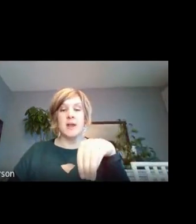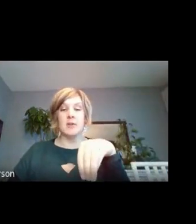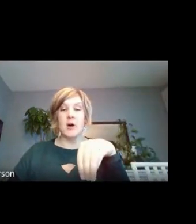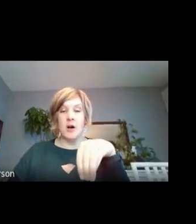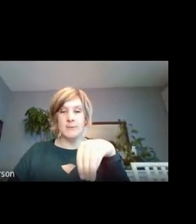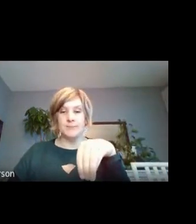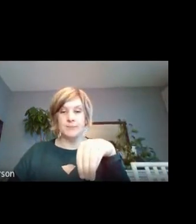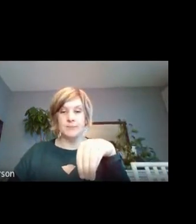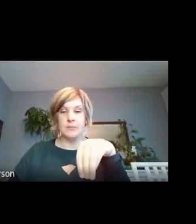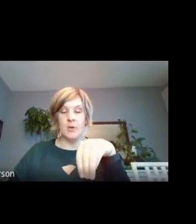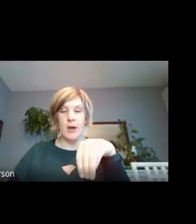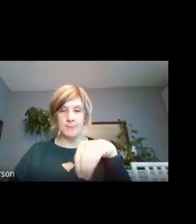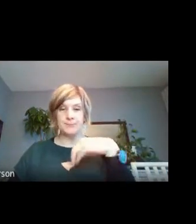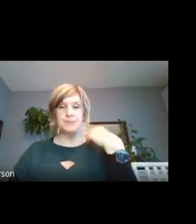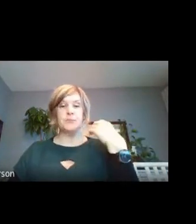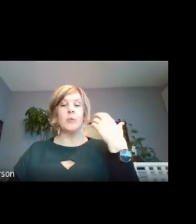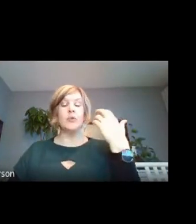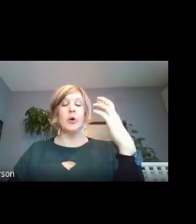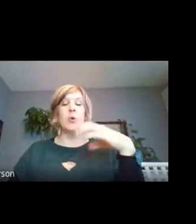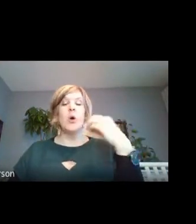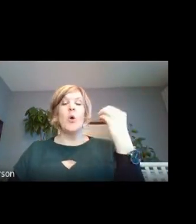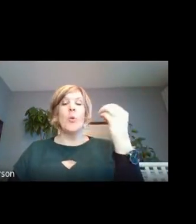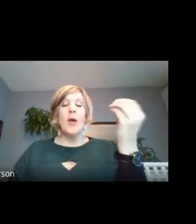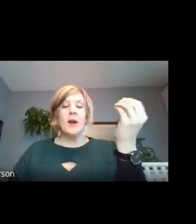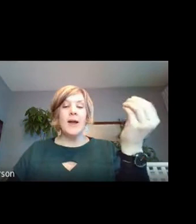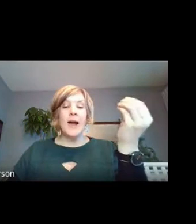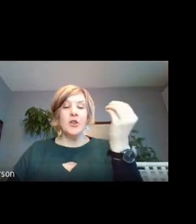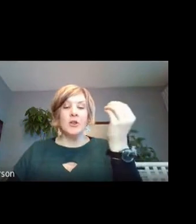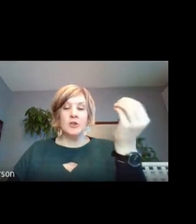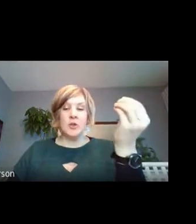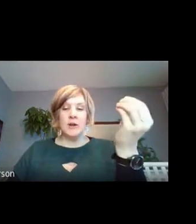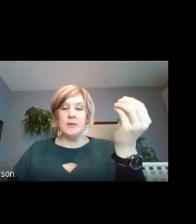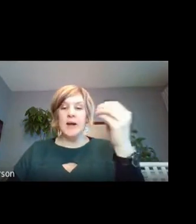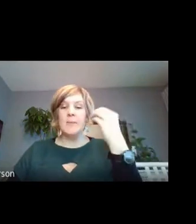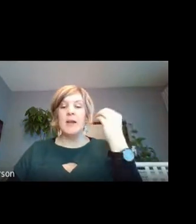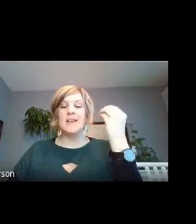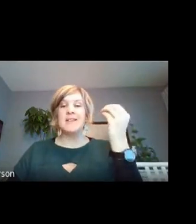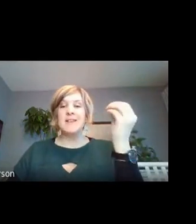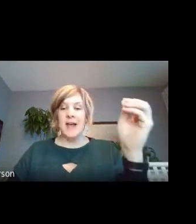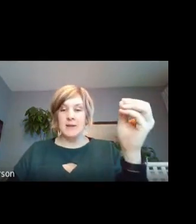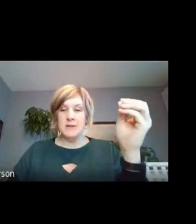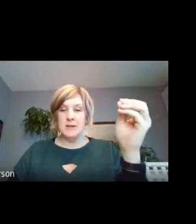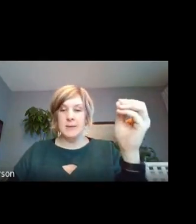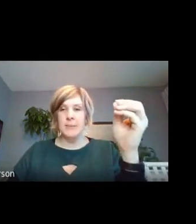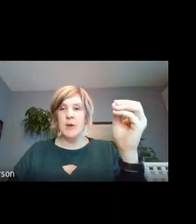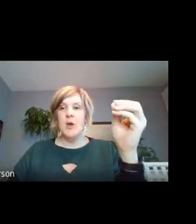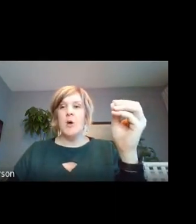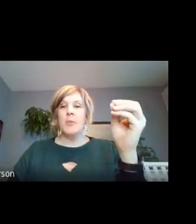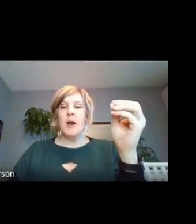the sharing settings on okay so when i actually do this i'm going to hit send